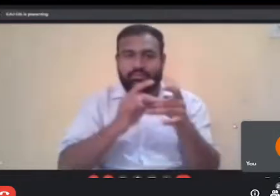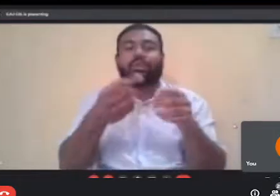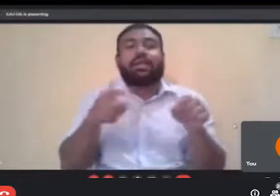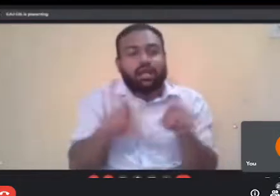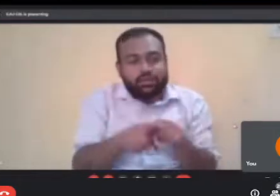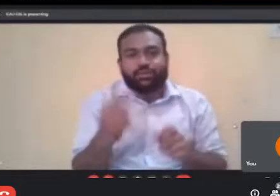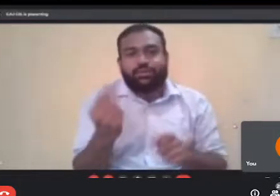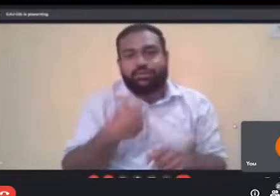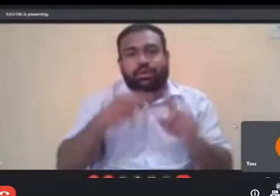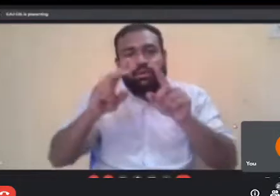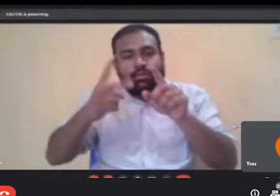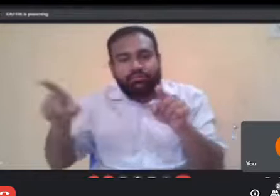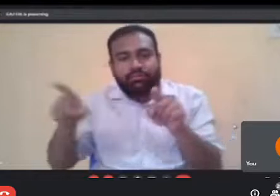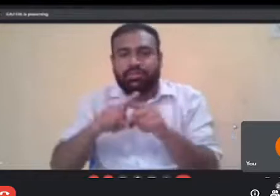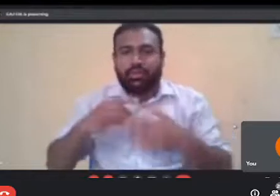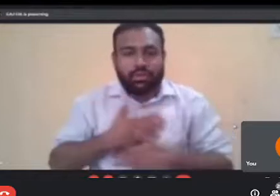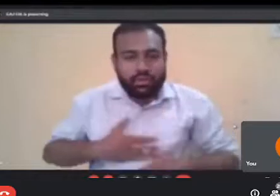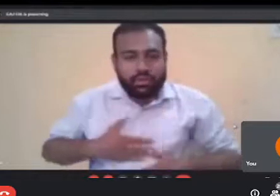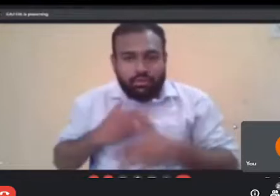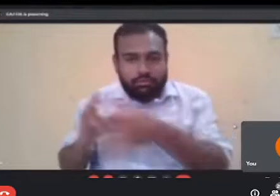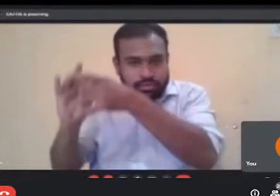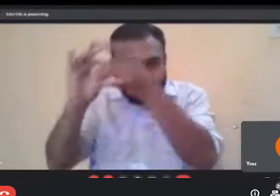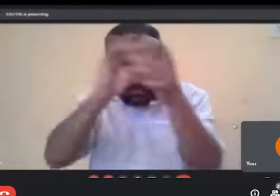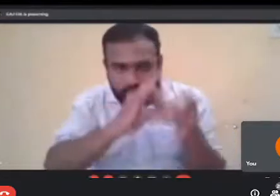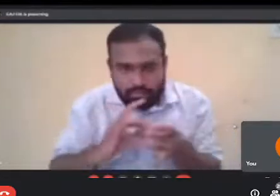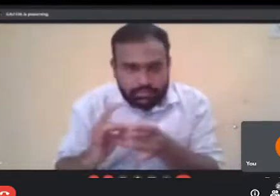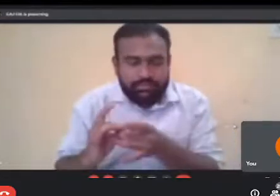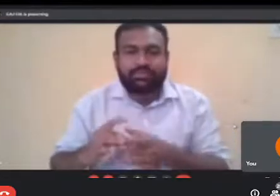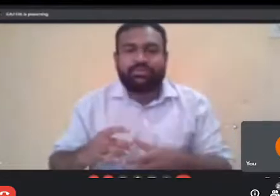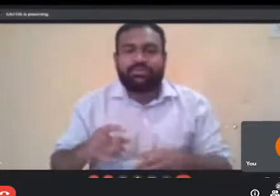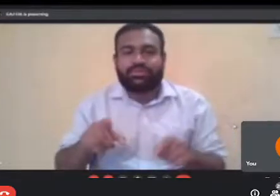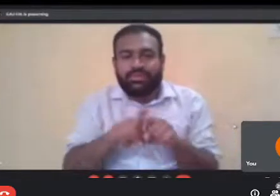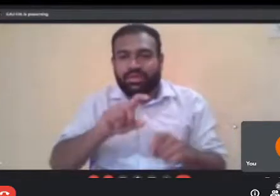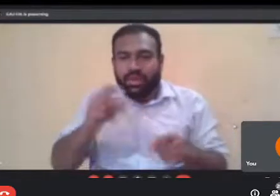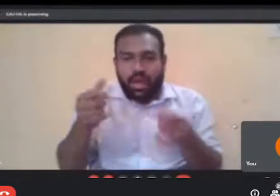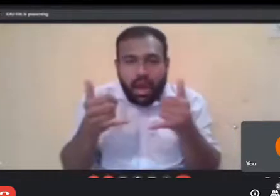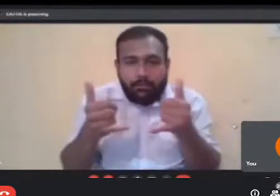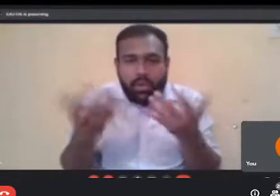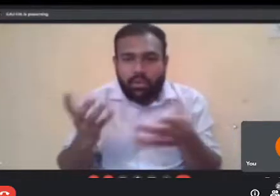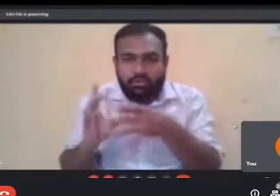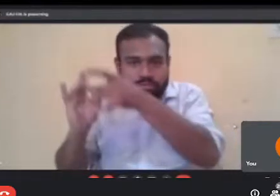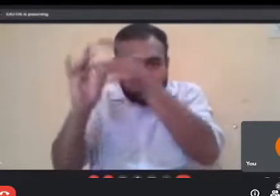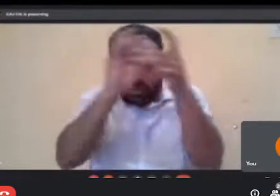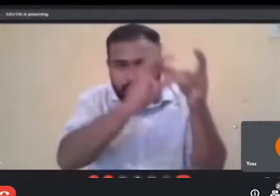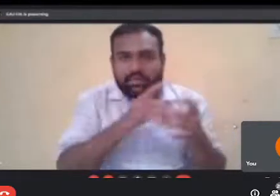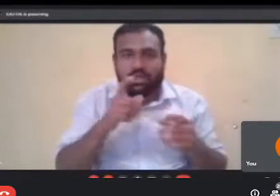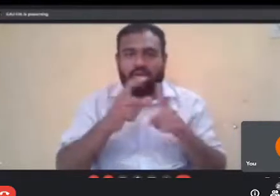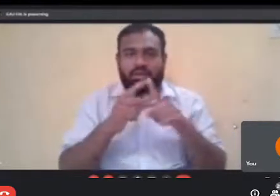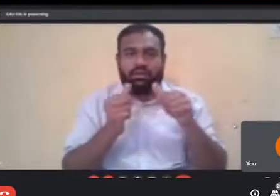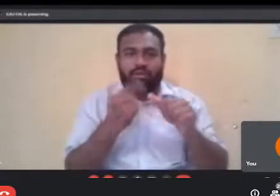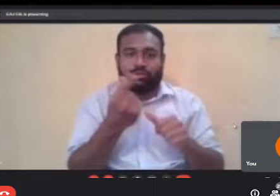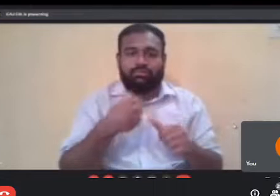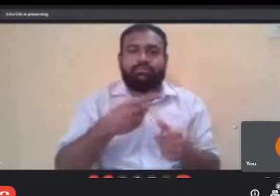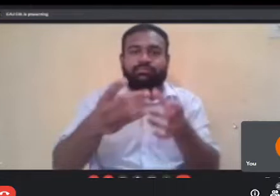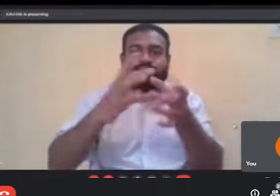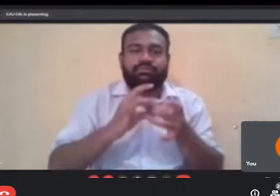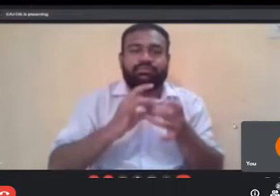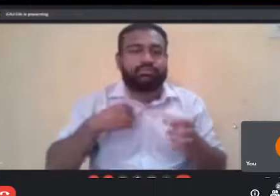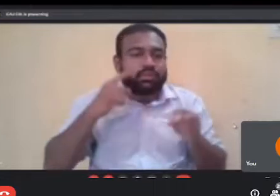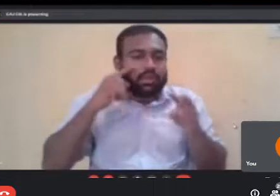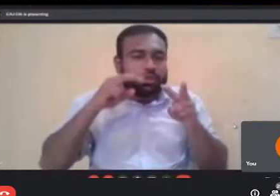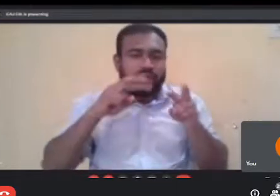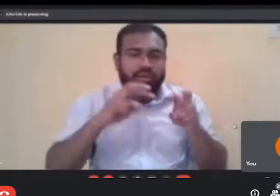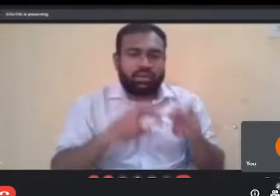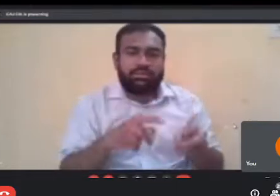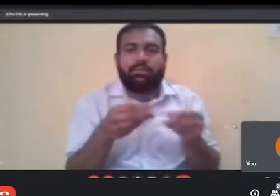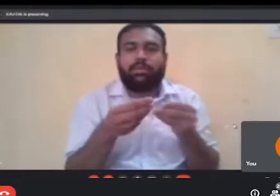all about the same similar thing we are going to do, the enjoy things, or maybe the game we are going to make a data, the data we have to